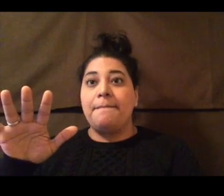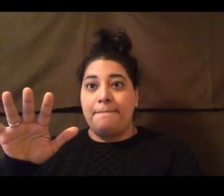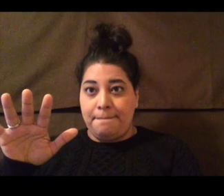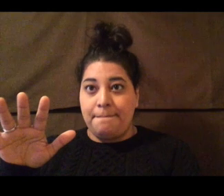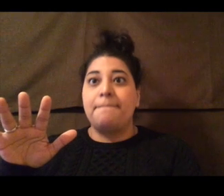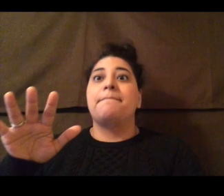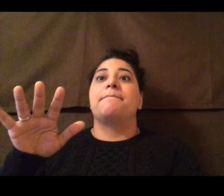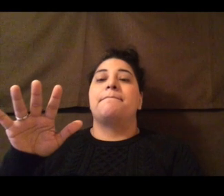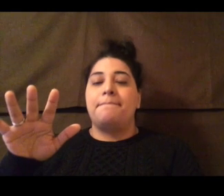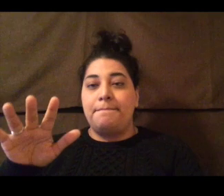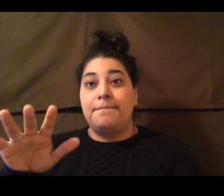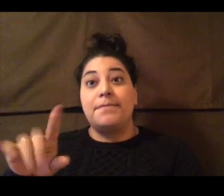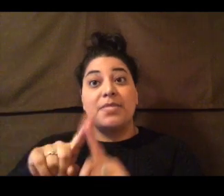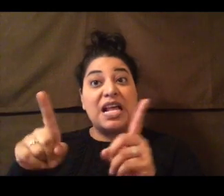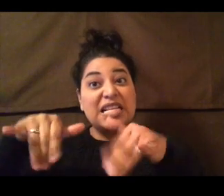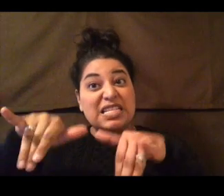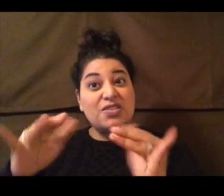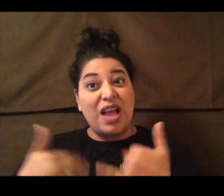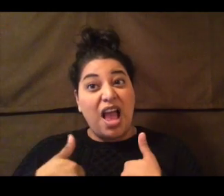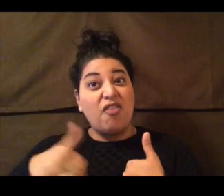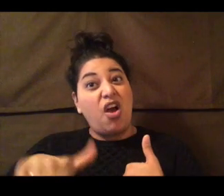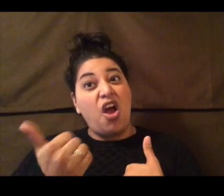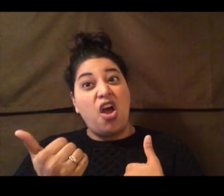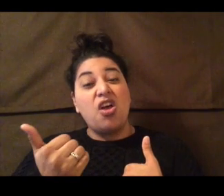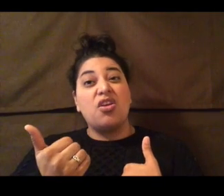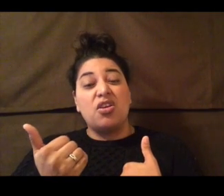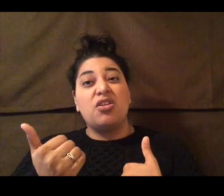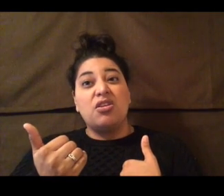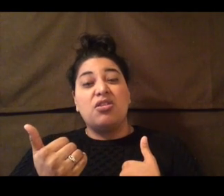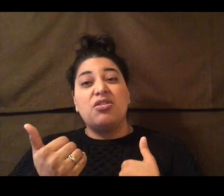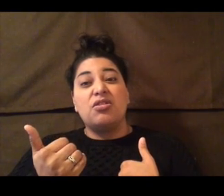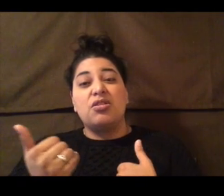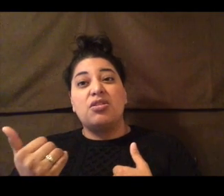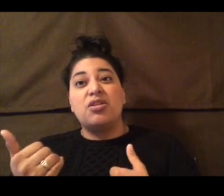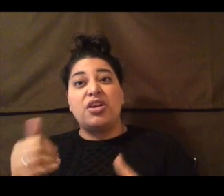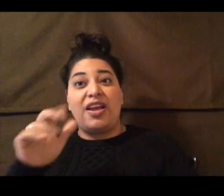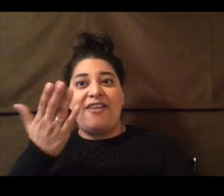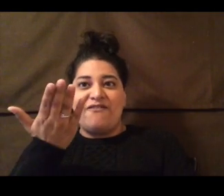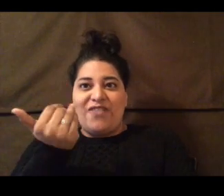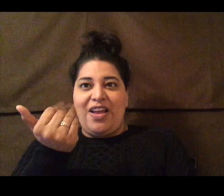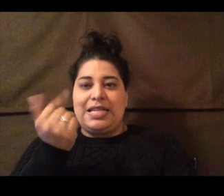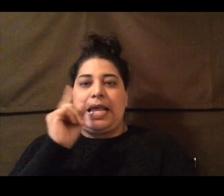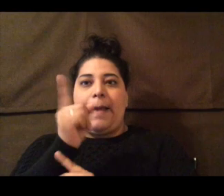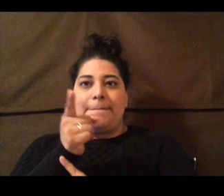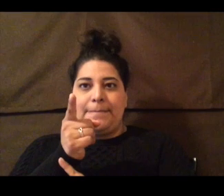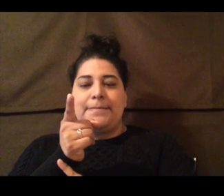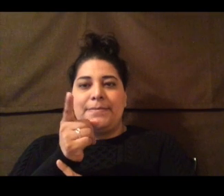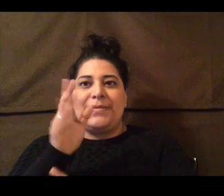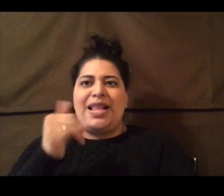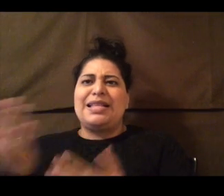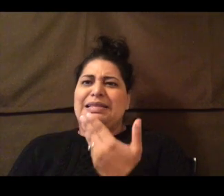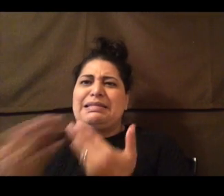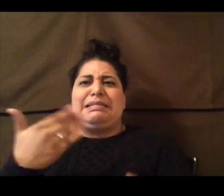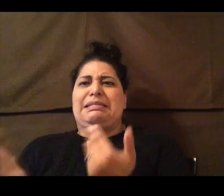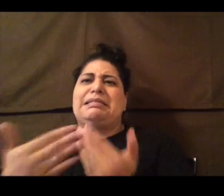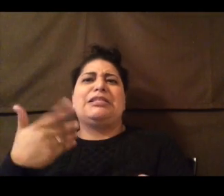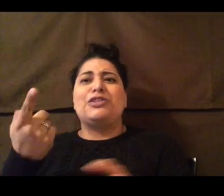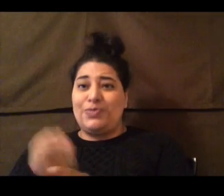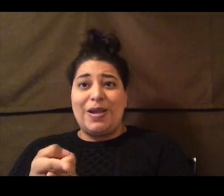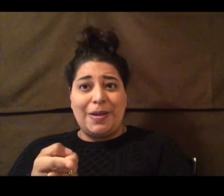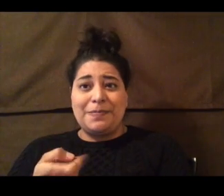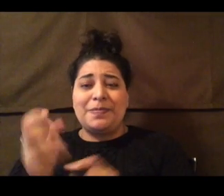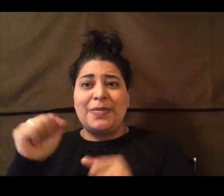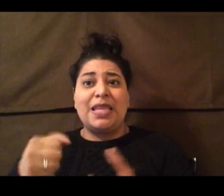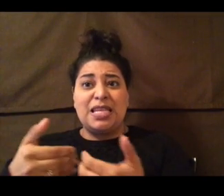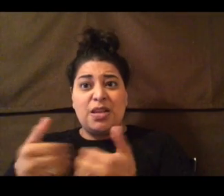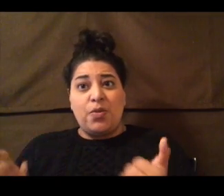Okay. Now all I have left to do is add the 15 minutes, which is super easy. And I can break that up. I can add it in